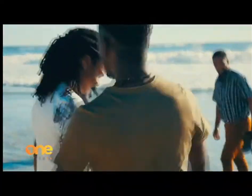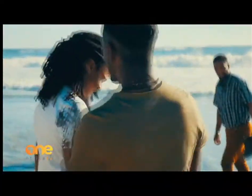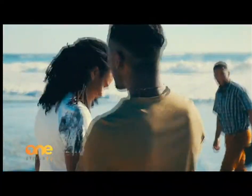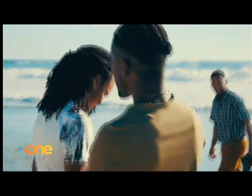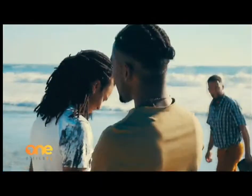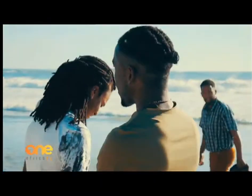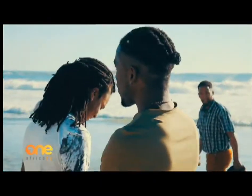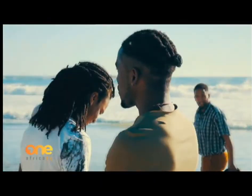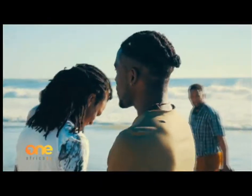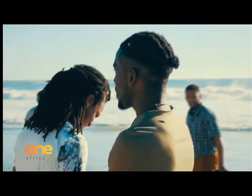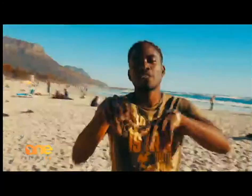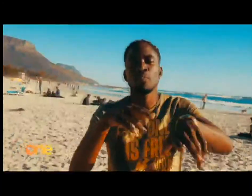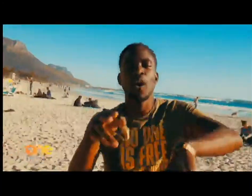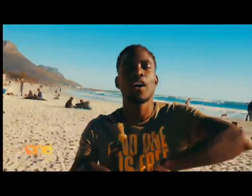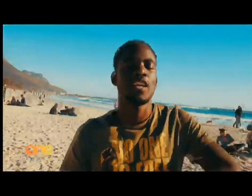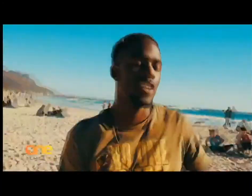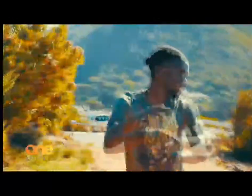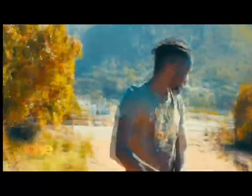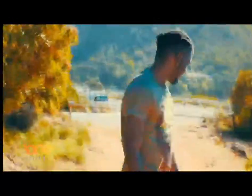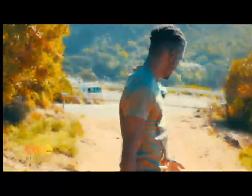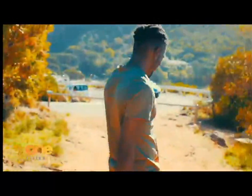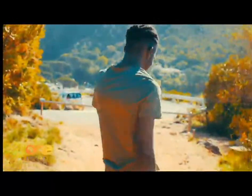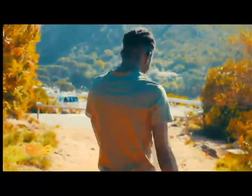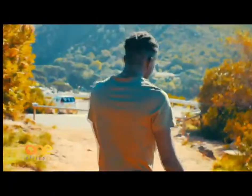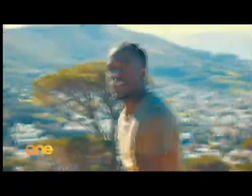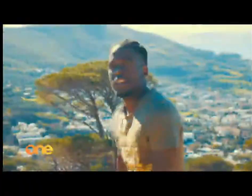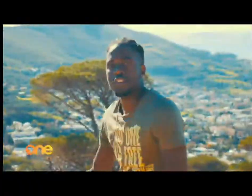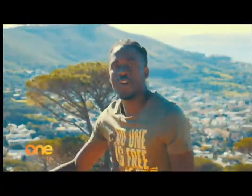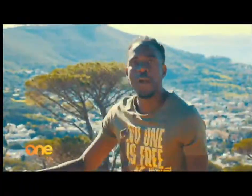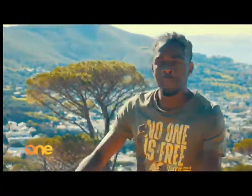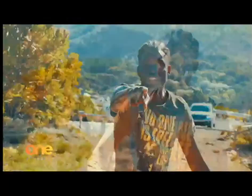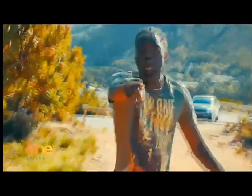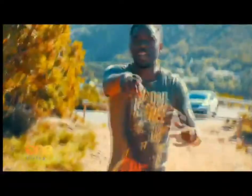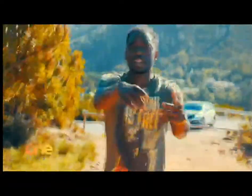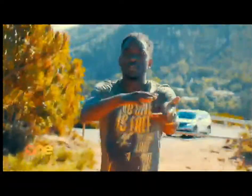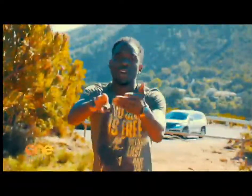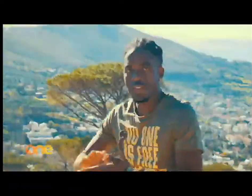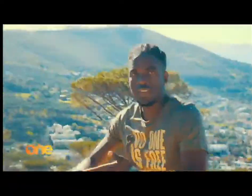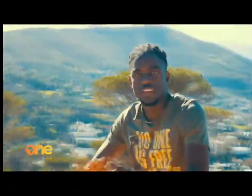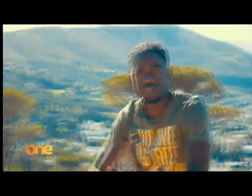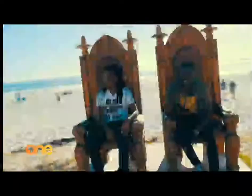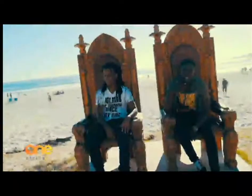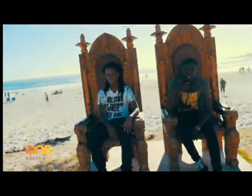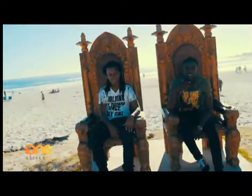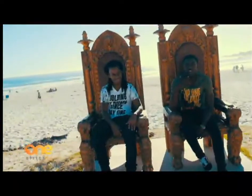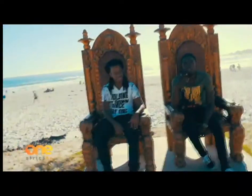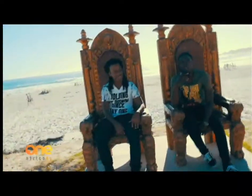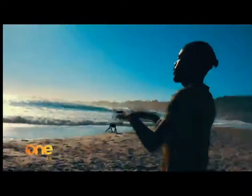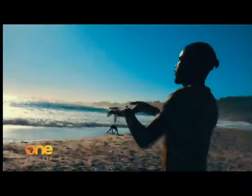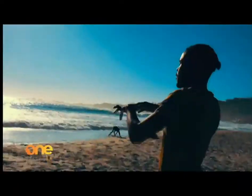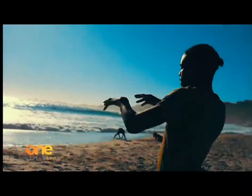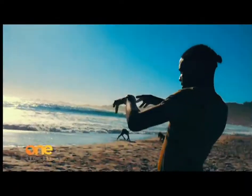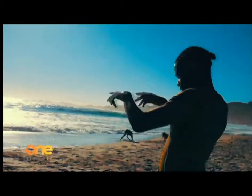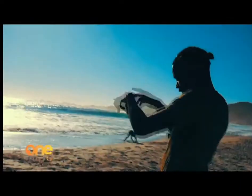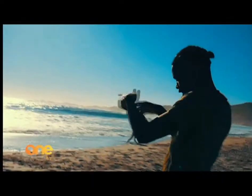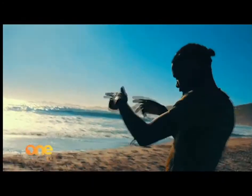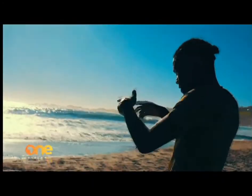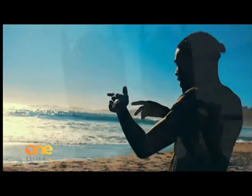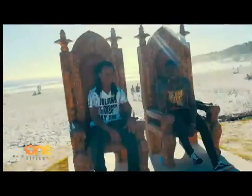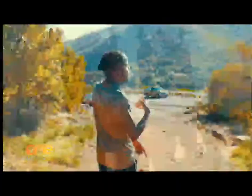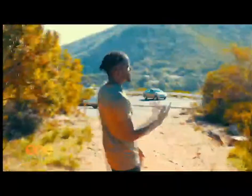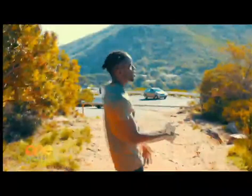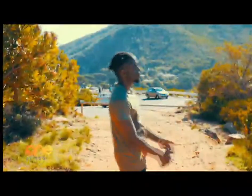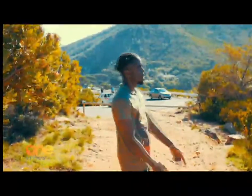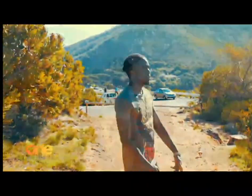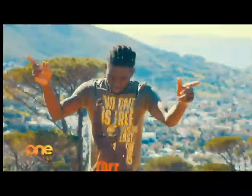got too much sauce. You know I ain't been about the party. I got too much sauce. You know I ain't been about the money. I got too much sauce. All the fellas is thinking